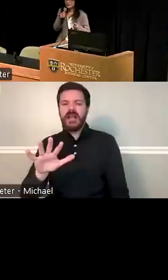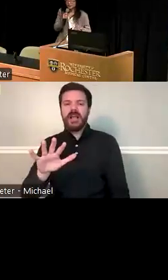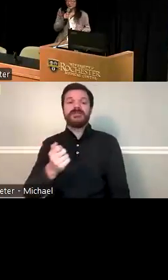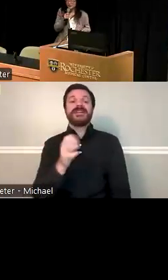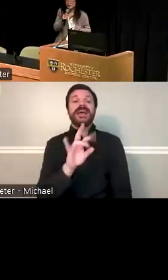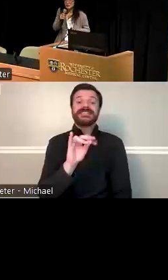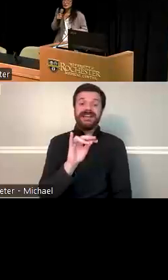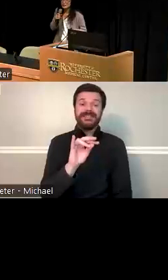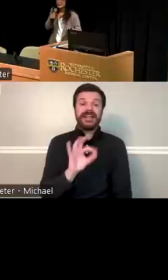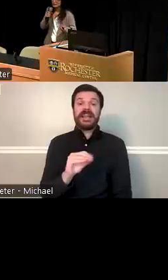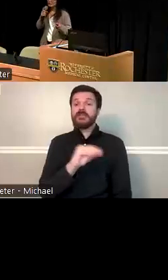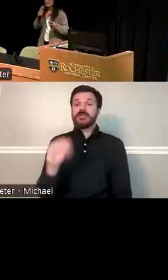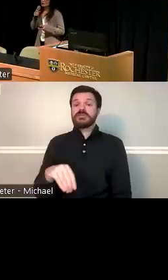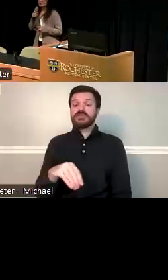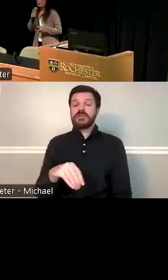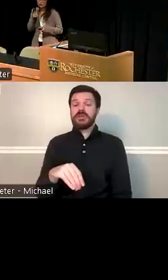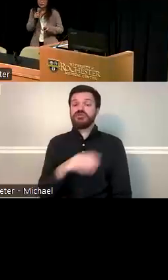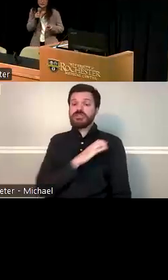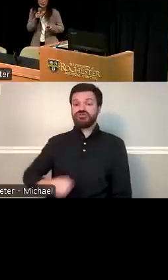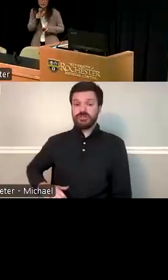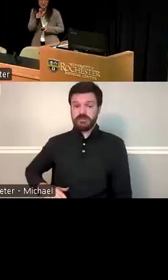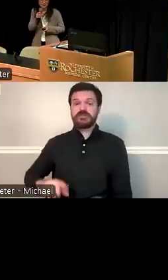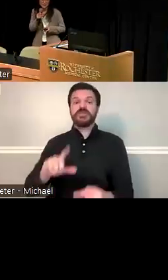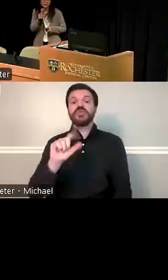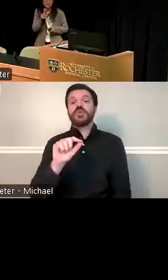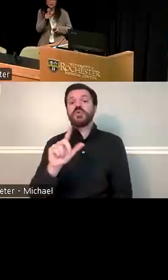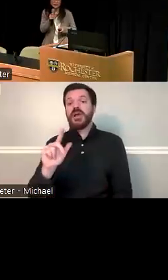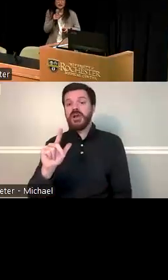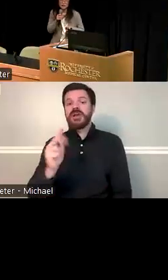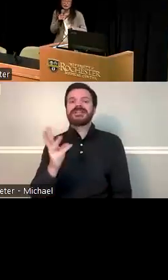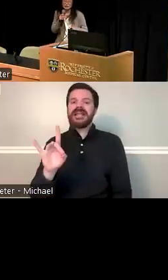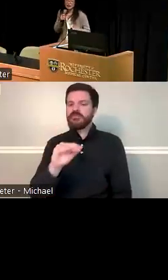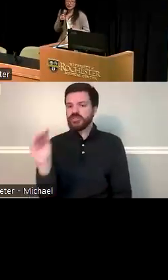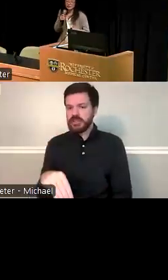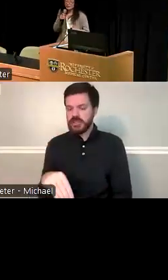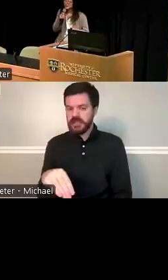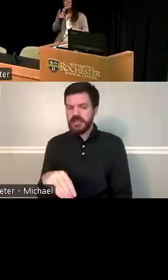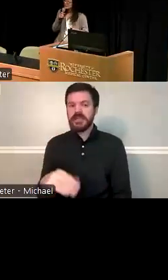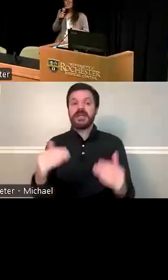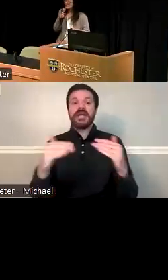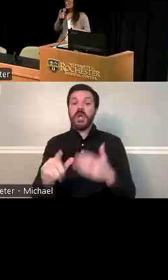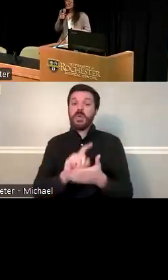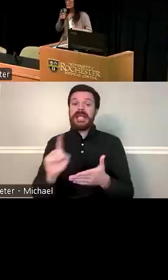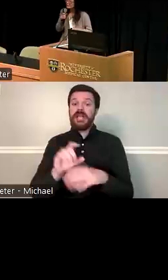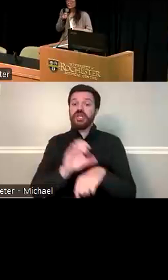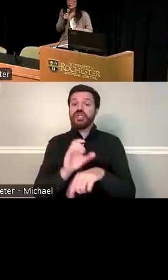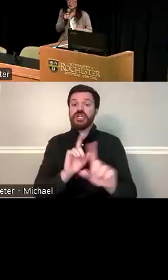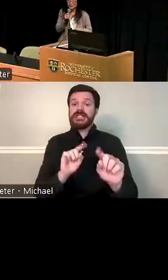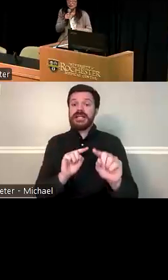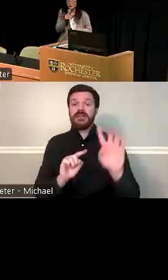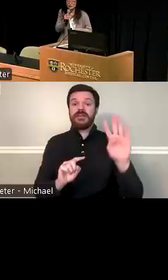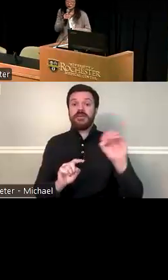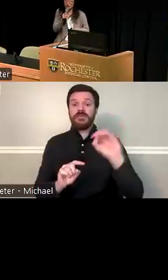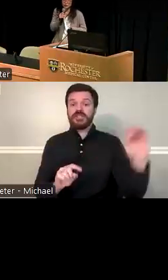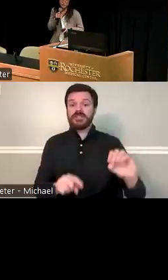1970s, they're 90% Christian. In 2023, it's 68% Christian. Weekly church attendance has gone down from